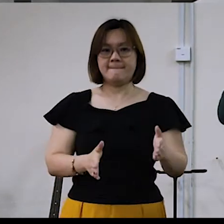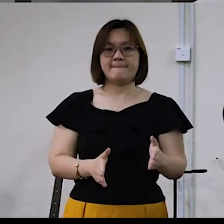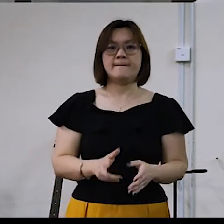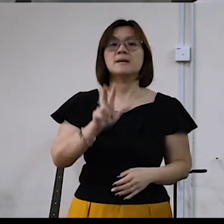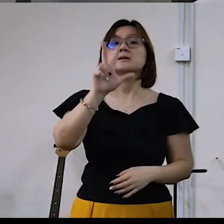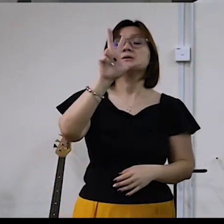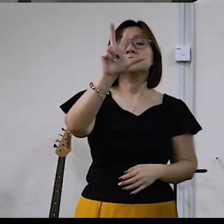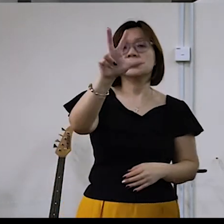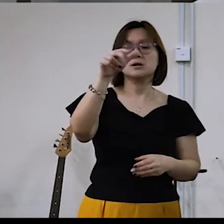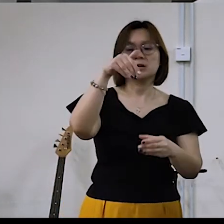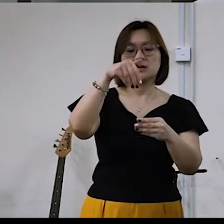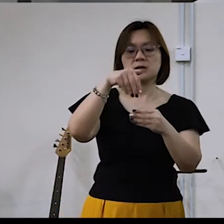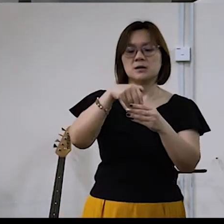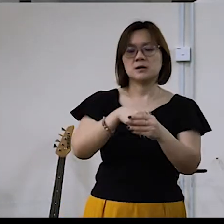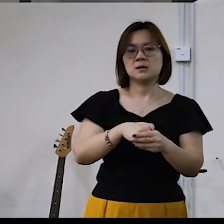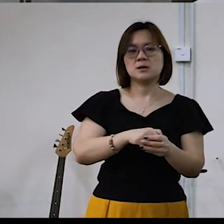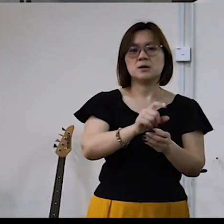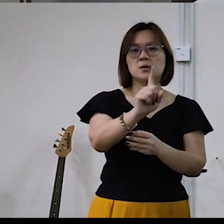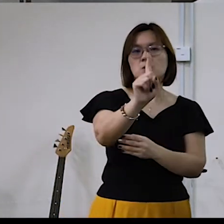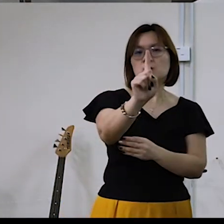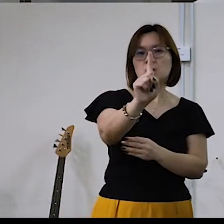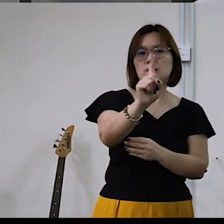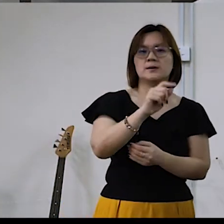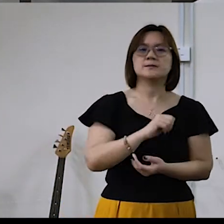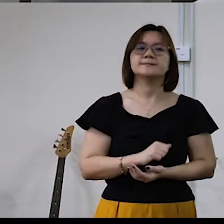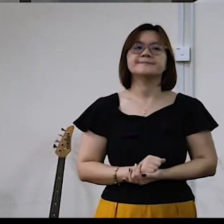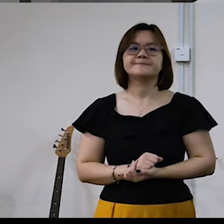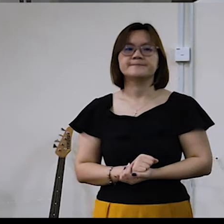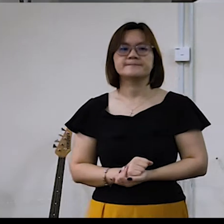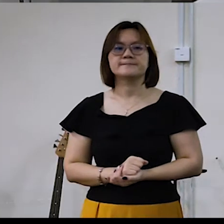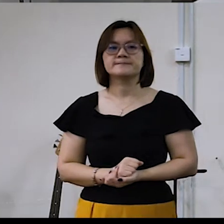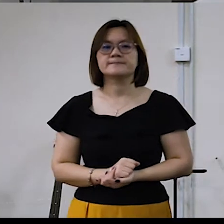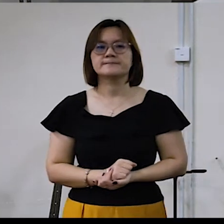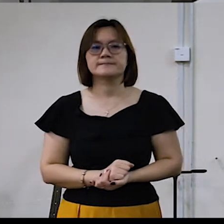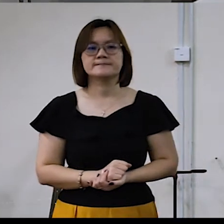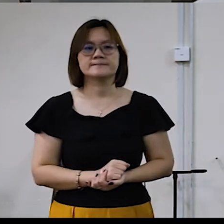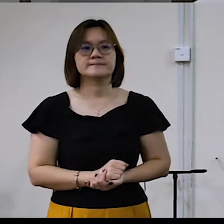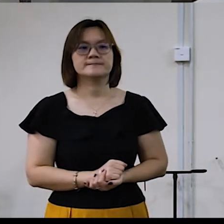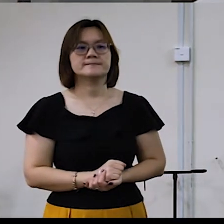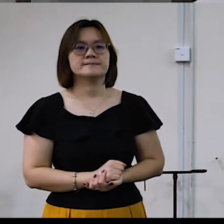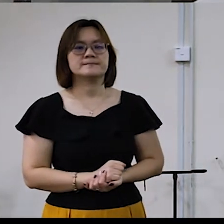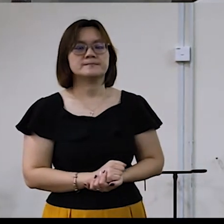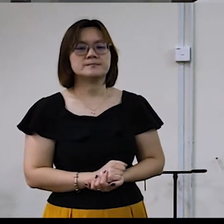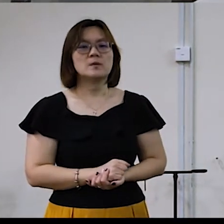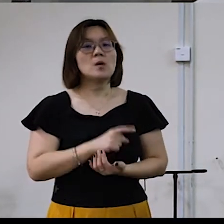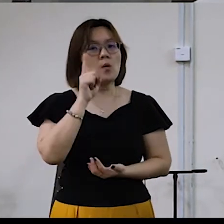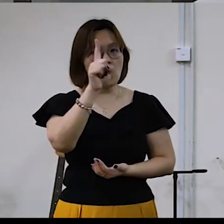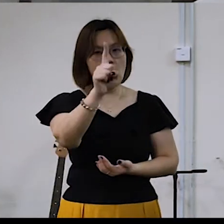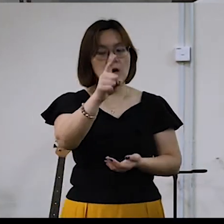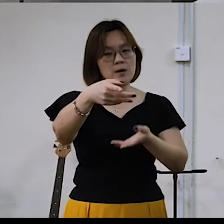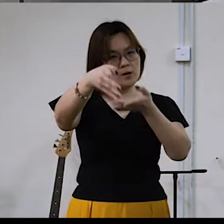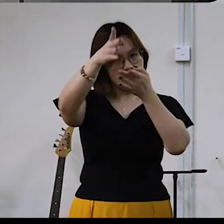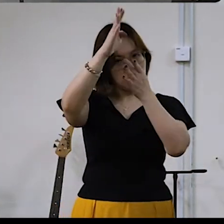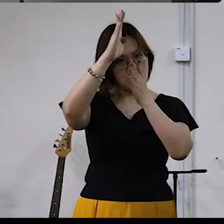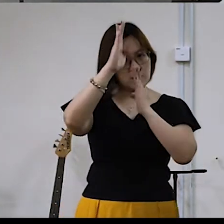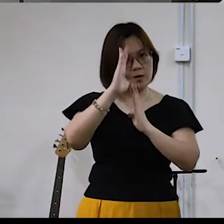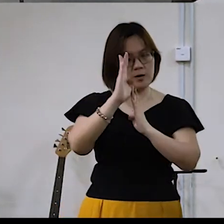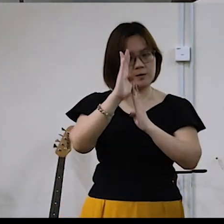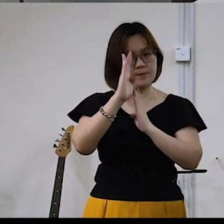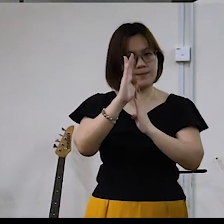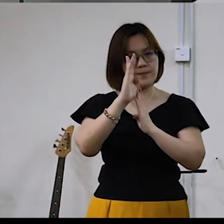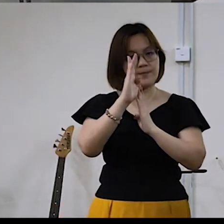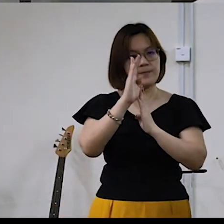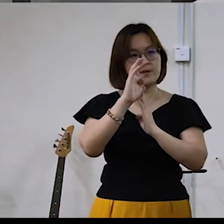Holy Spirit. Who can say amen? Amen. Not three gods. How many gods? One. But how many